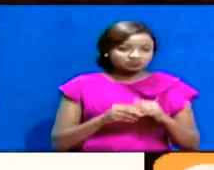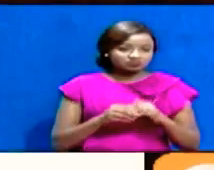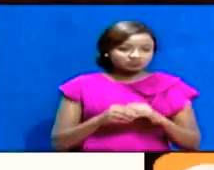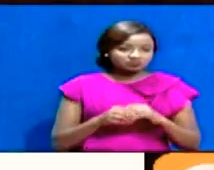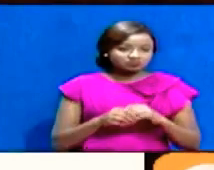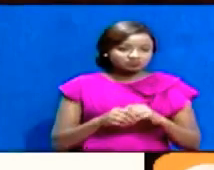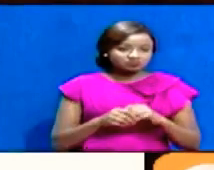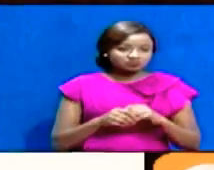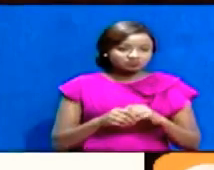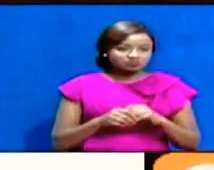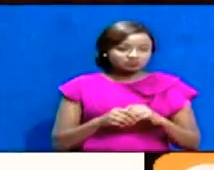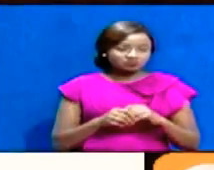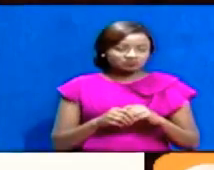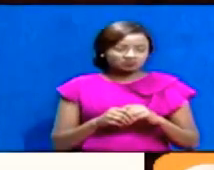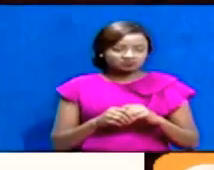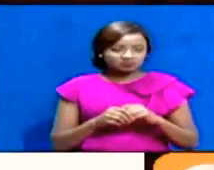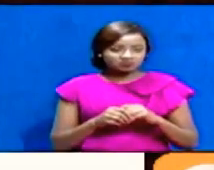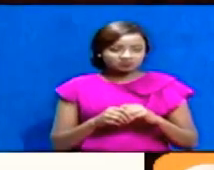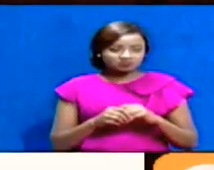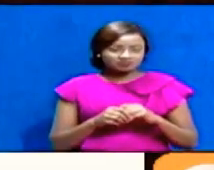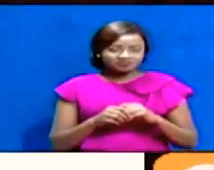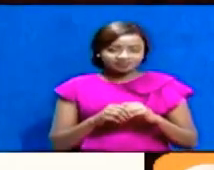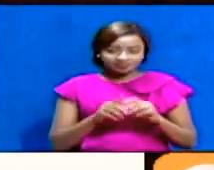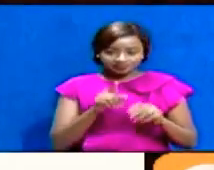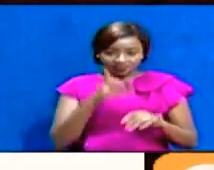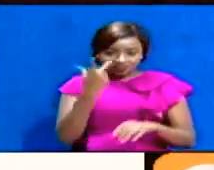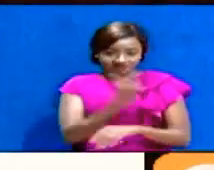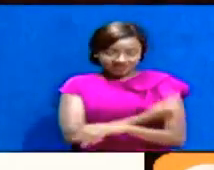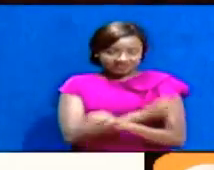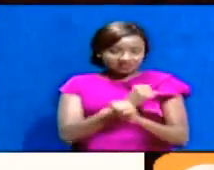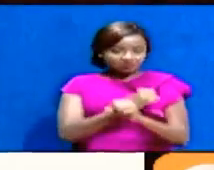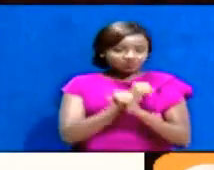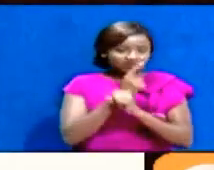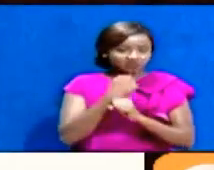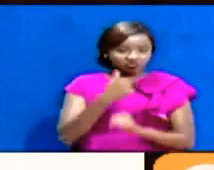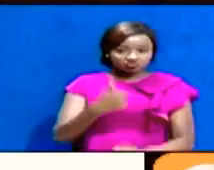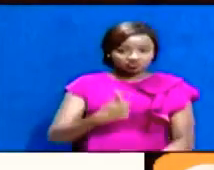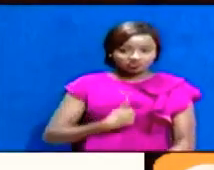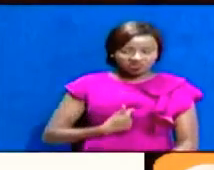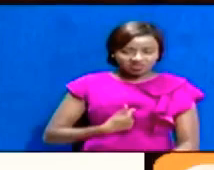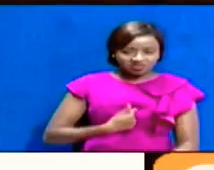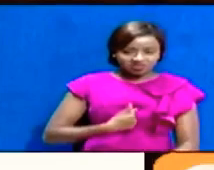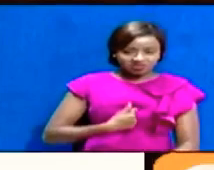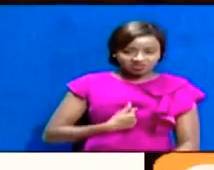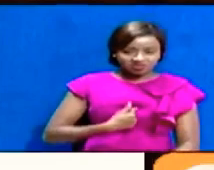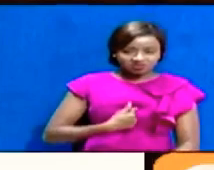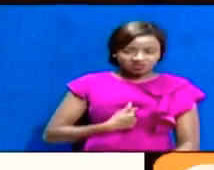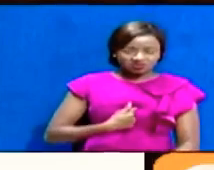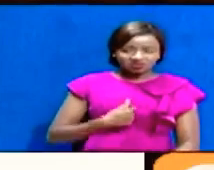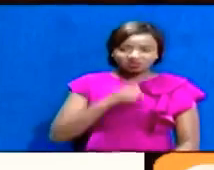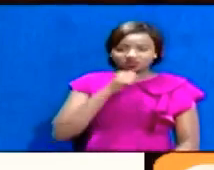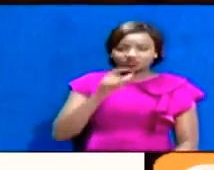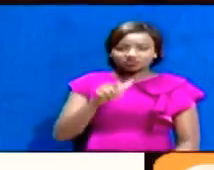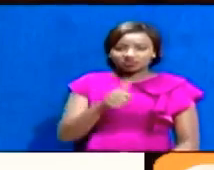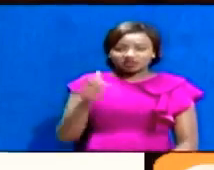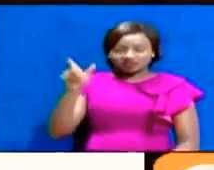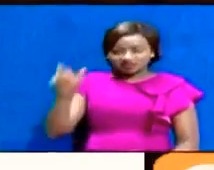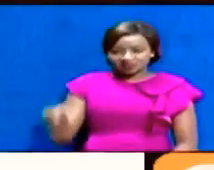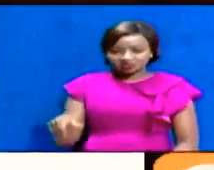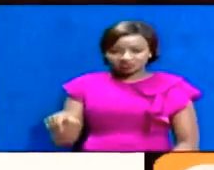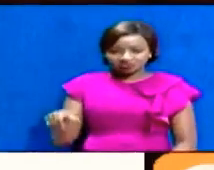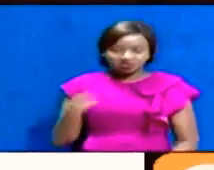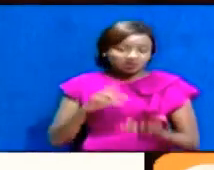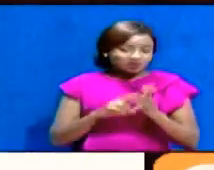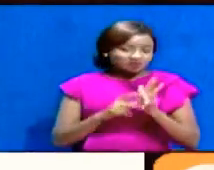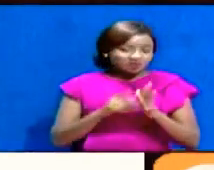vaccine protects you. It doesn't protect the next person. You're still infectious even though you've had the vaccine.